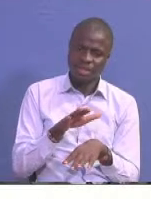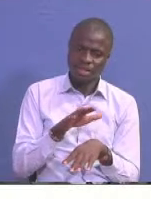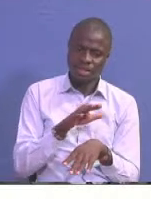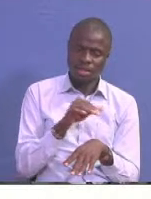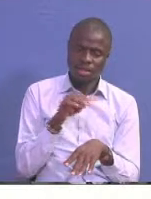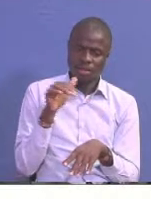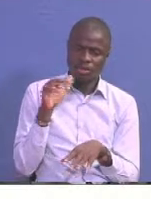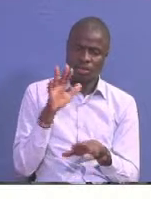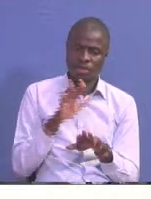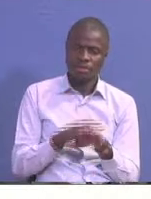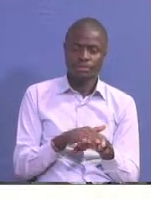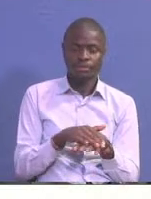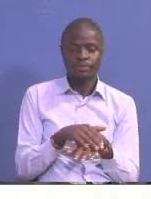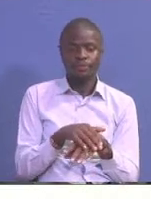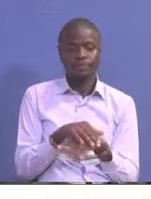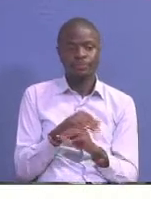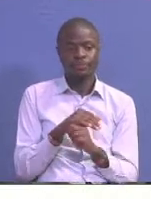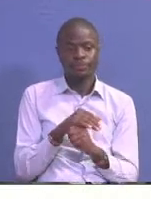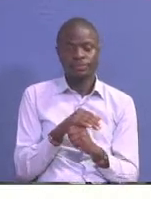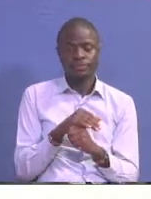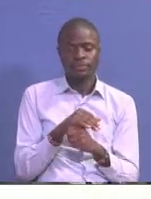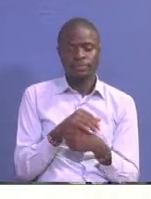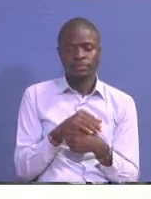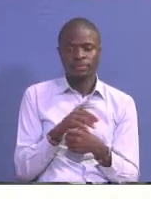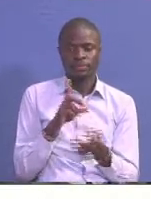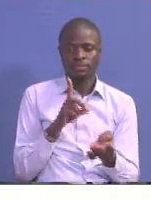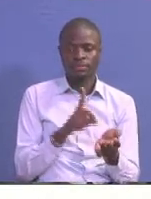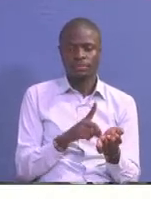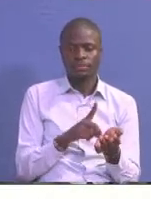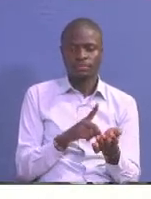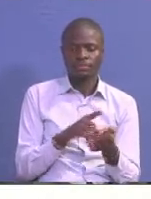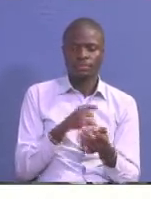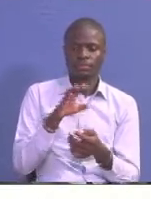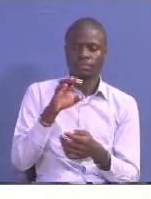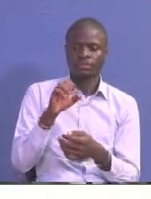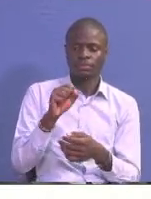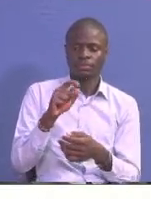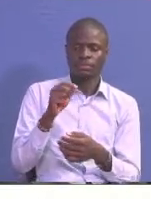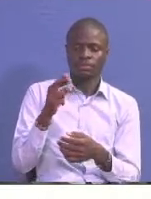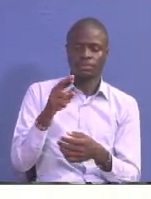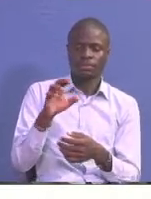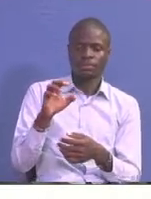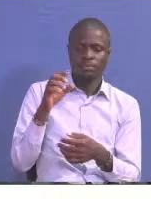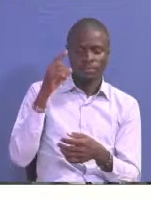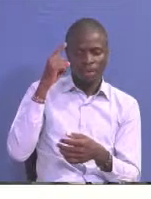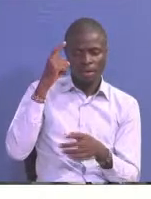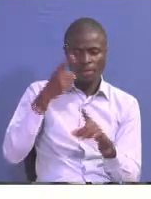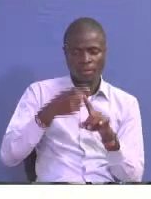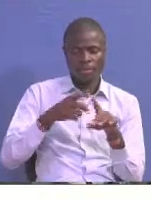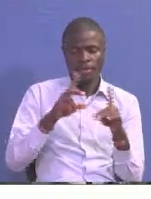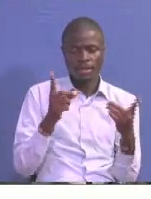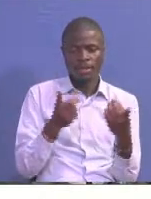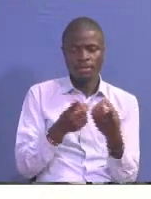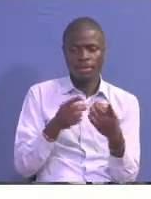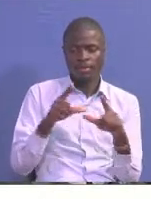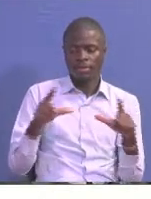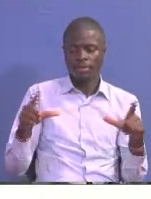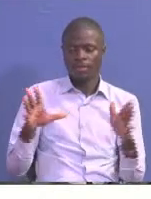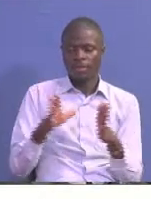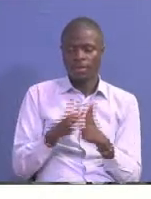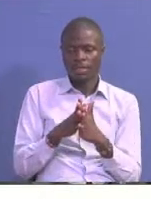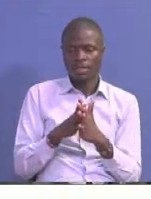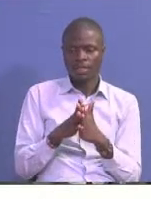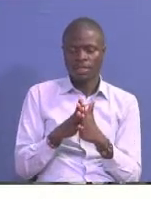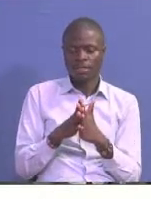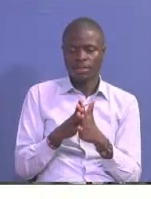call upon Dr. Esther Mbithi from the Department of Literature, Linguistics,